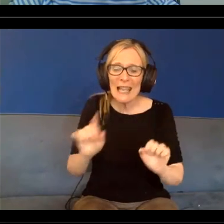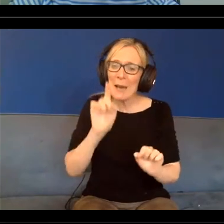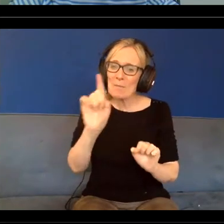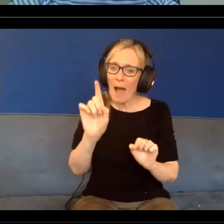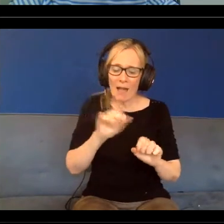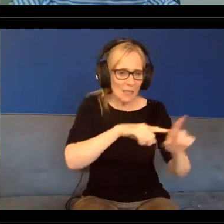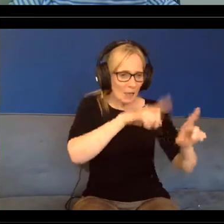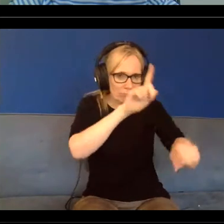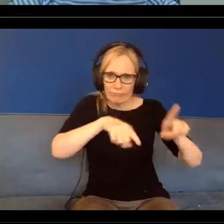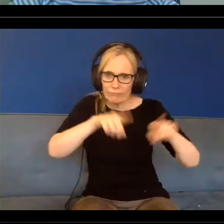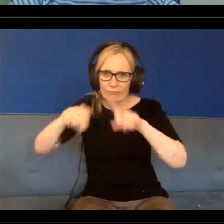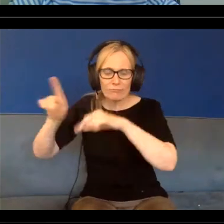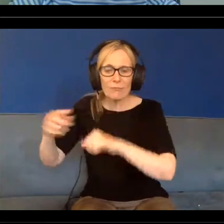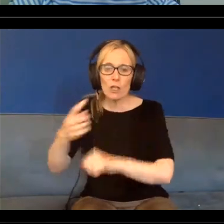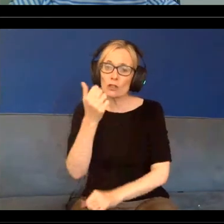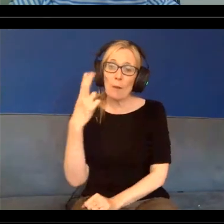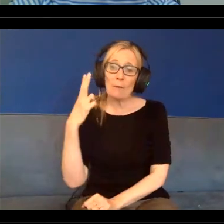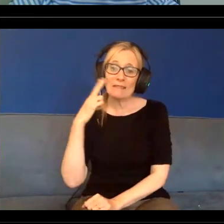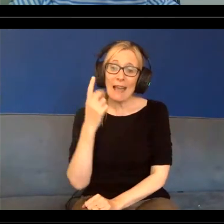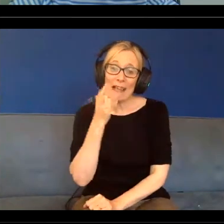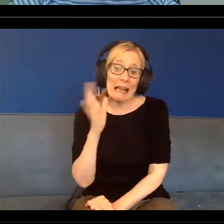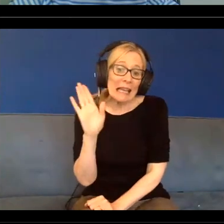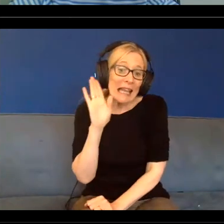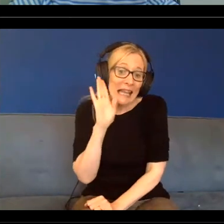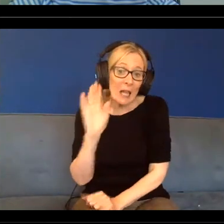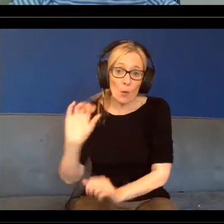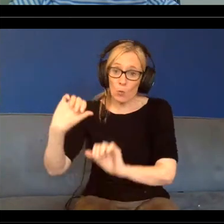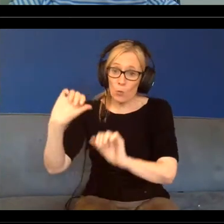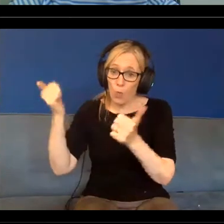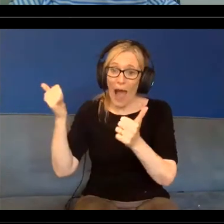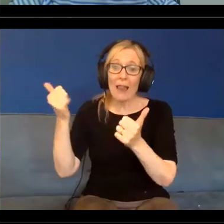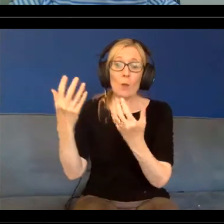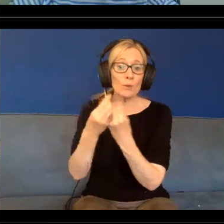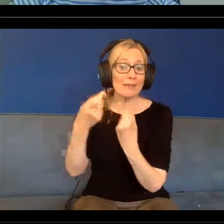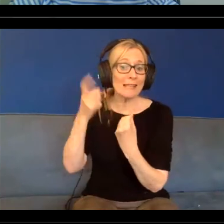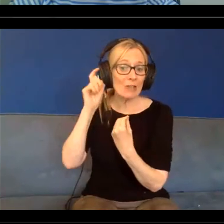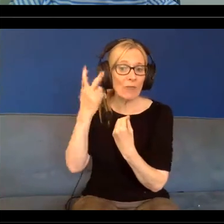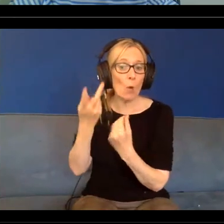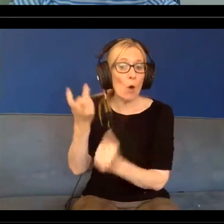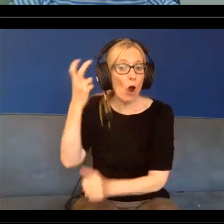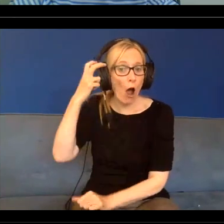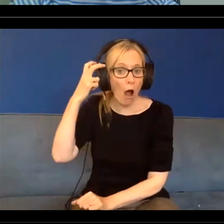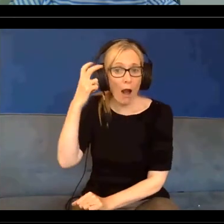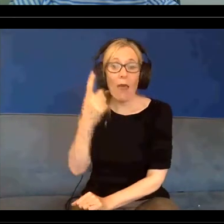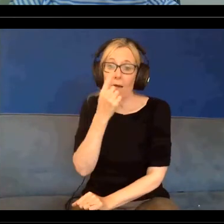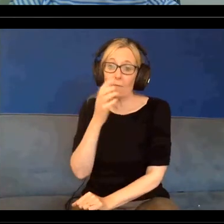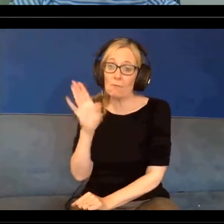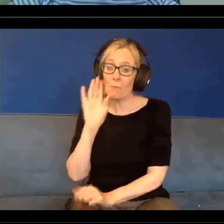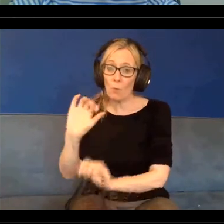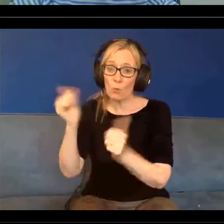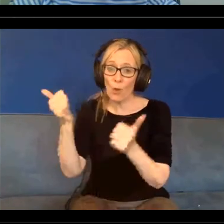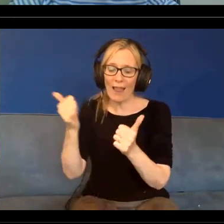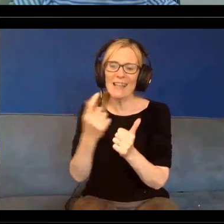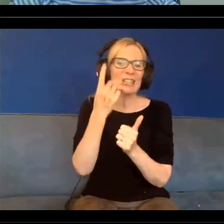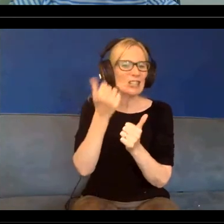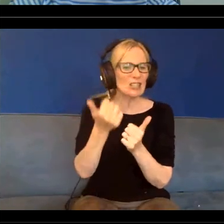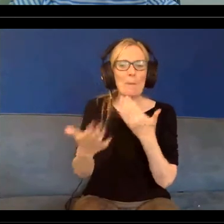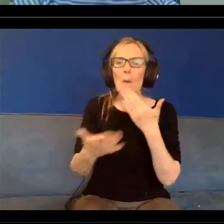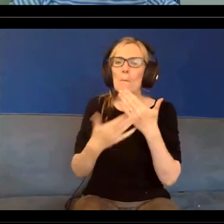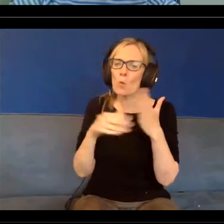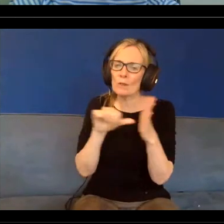hearing level. Some of them may hear really well with their hearing aid or cochlear implant. Some people might find it more